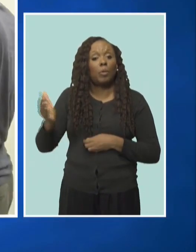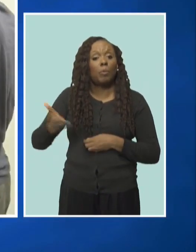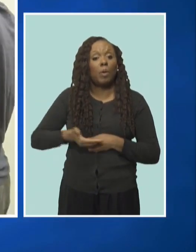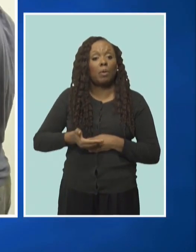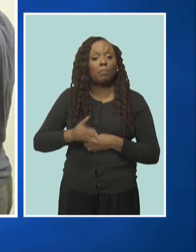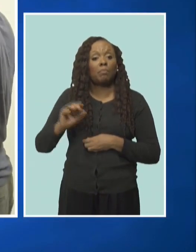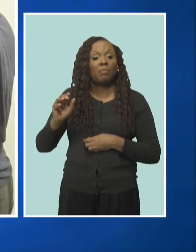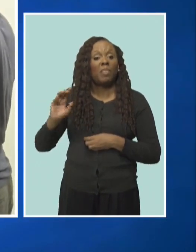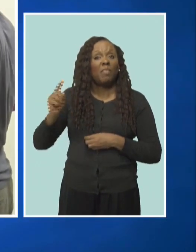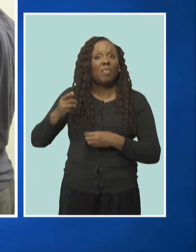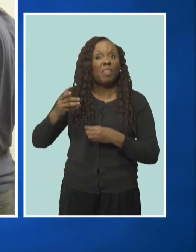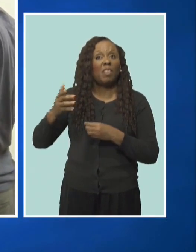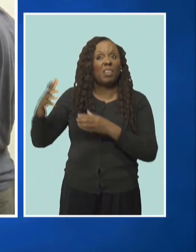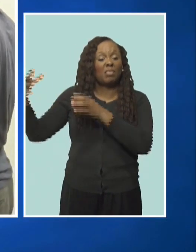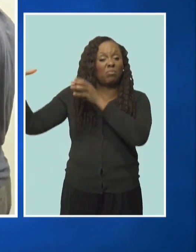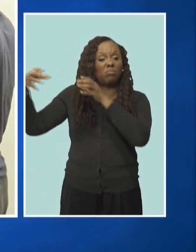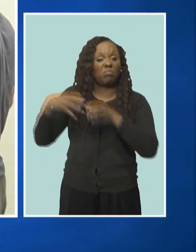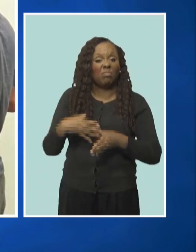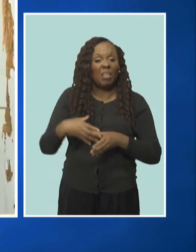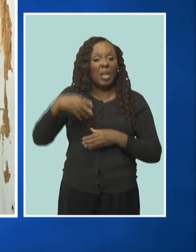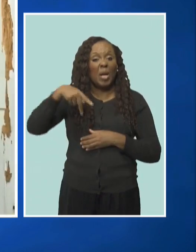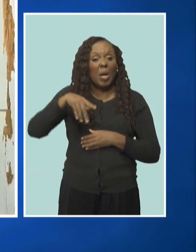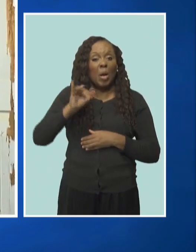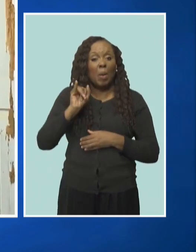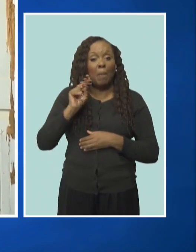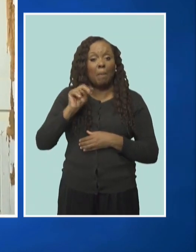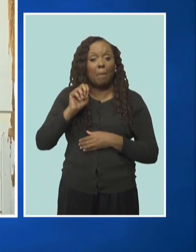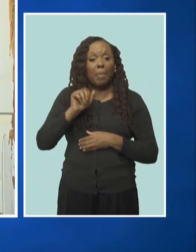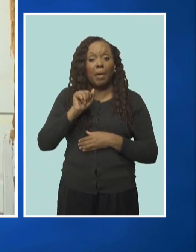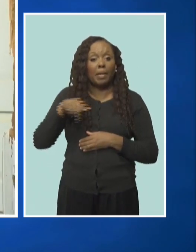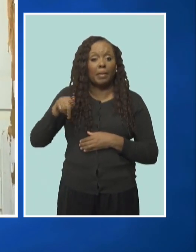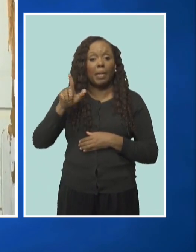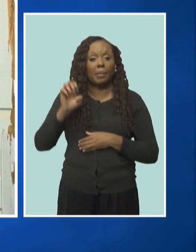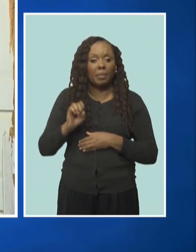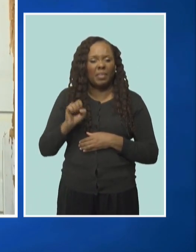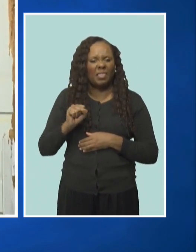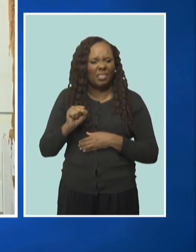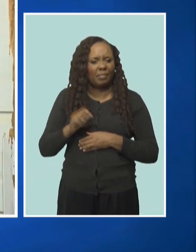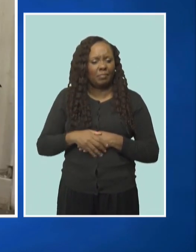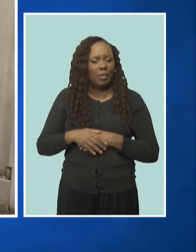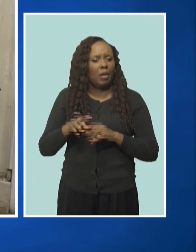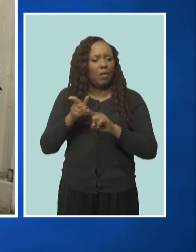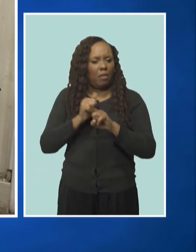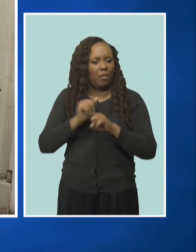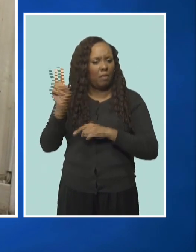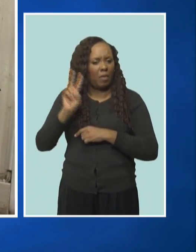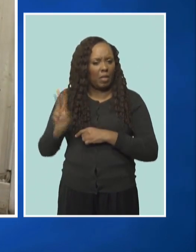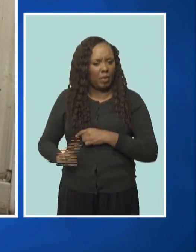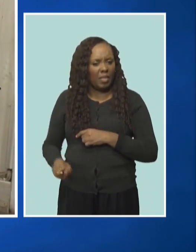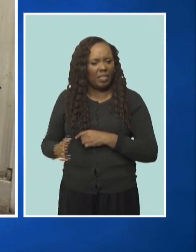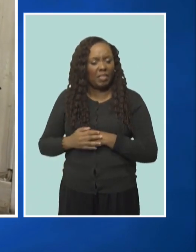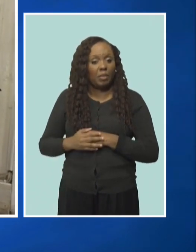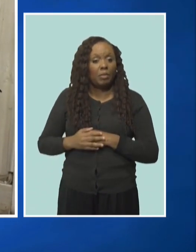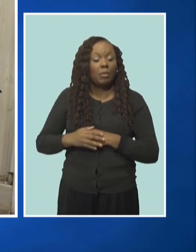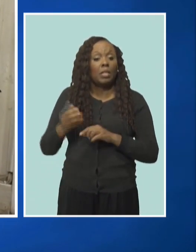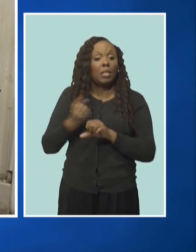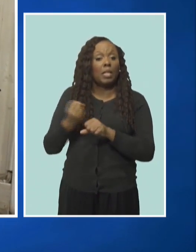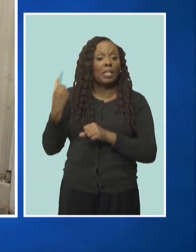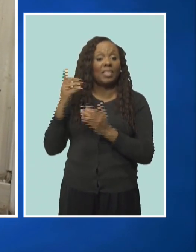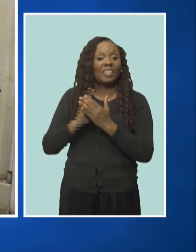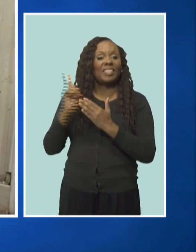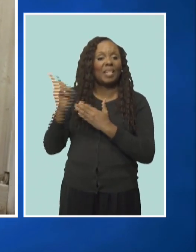half-ton of pineapples from the Latin American country today, coming out of a December meeting with a delegation from